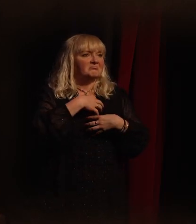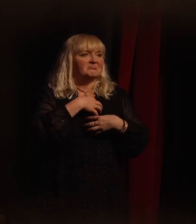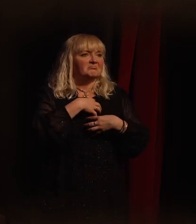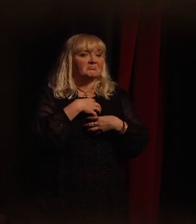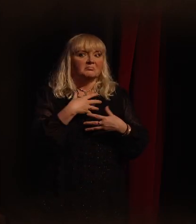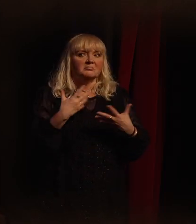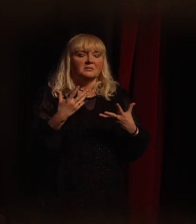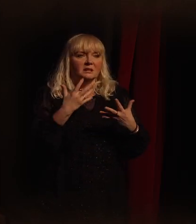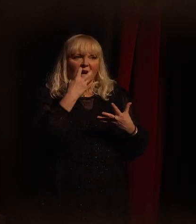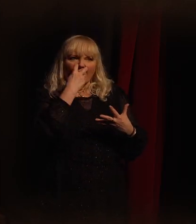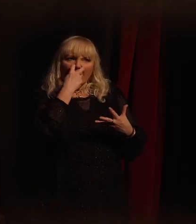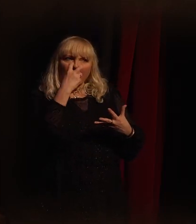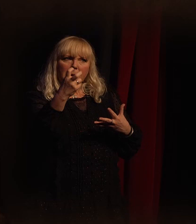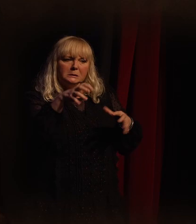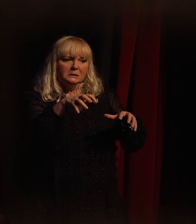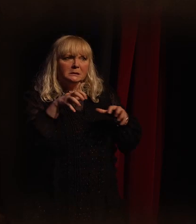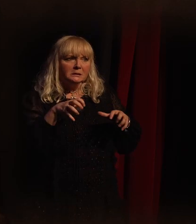frost.